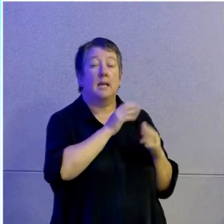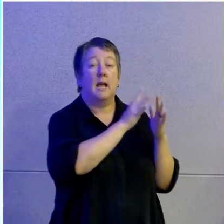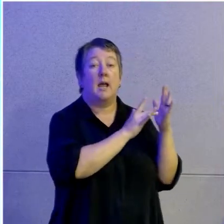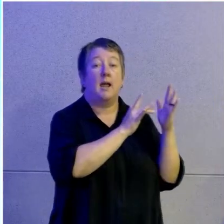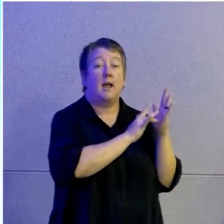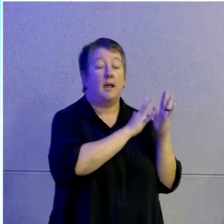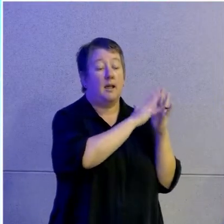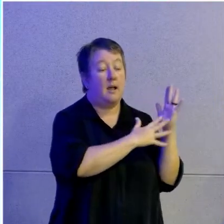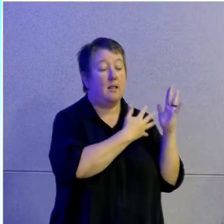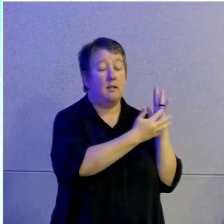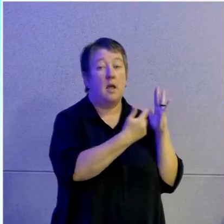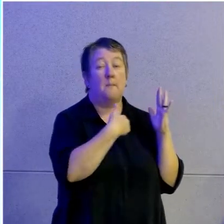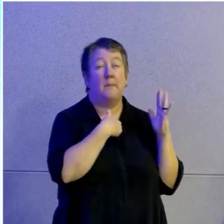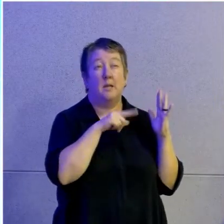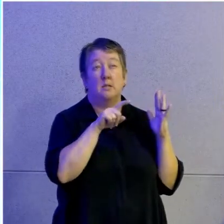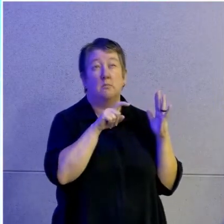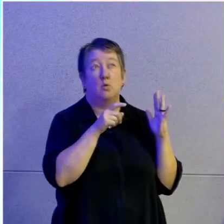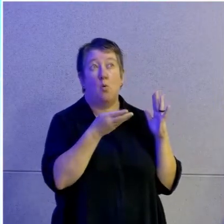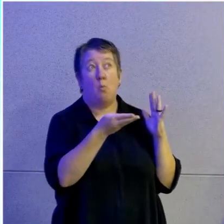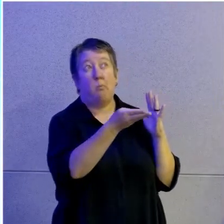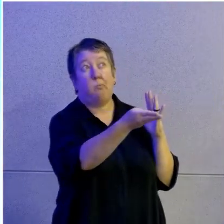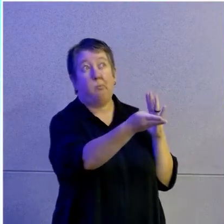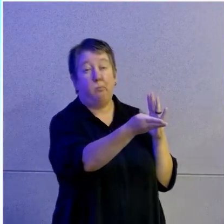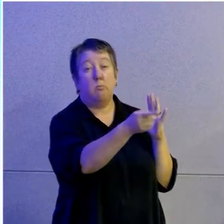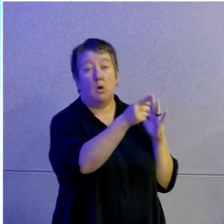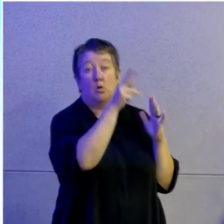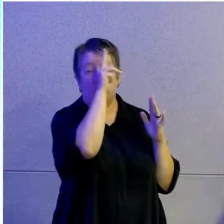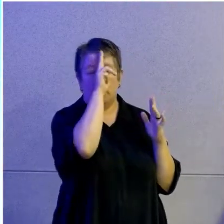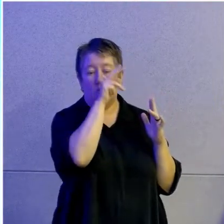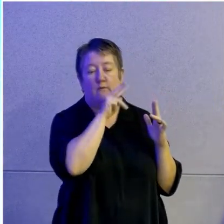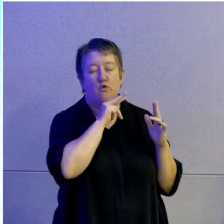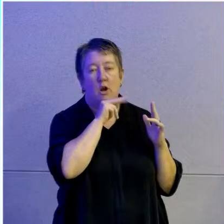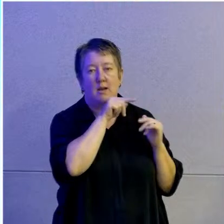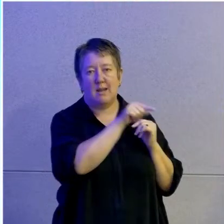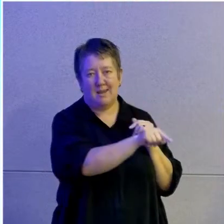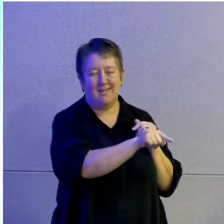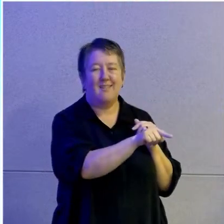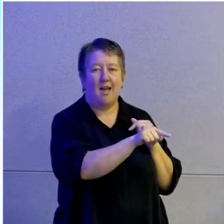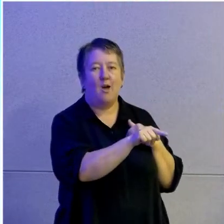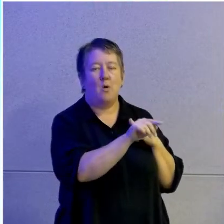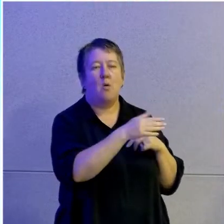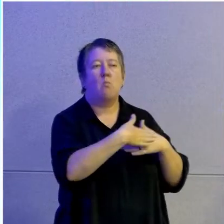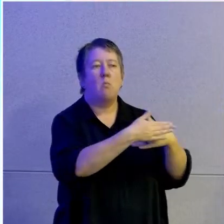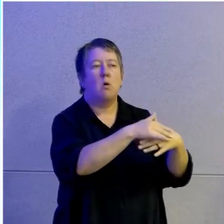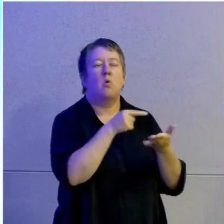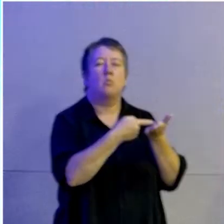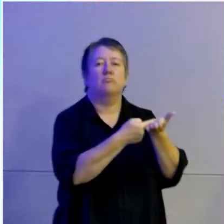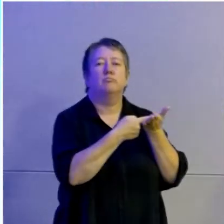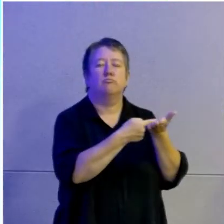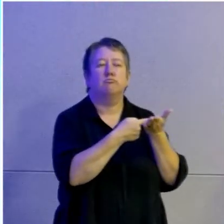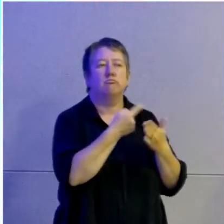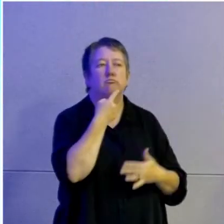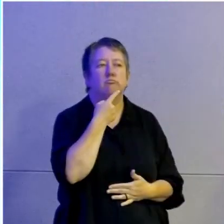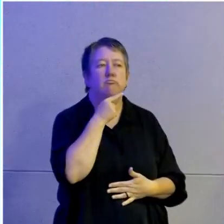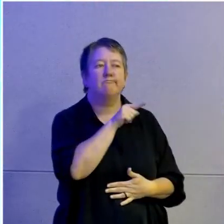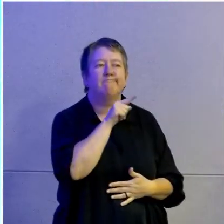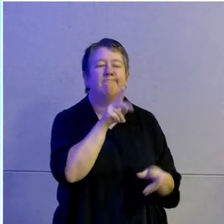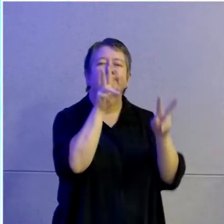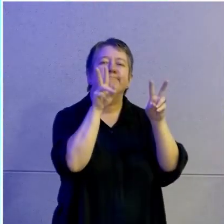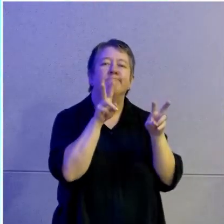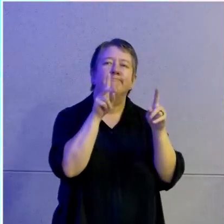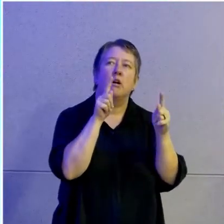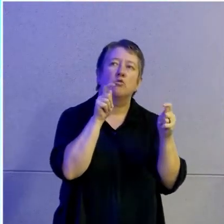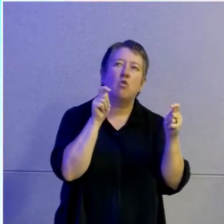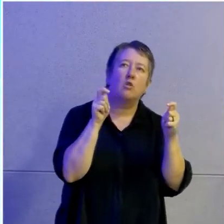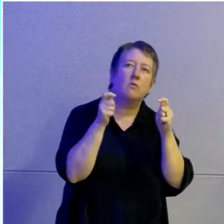the University of Zululand on Friday so that we can further discuss this as to say, when it comes to the issue of transformation,